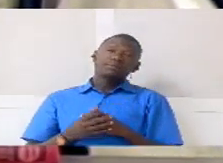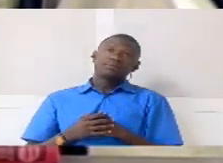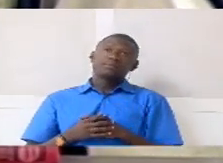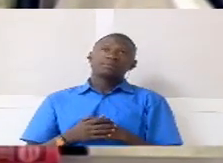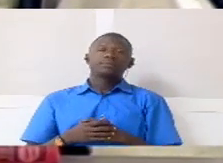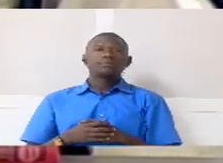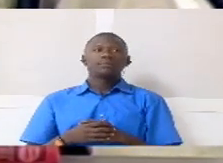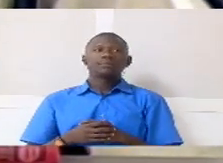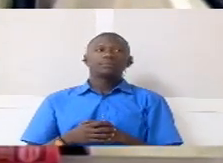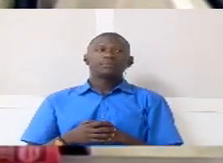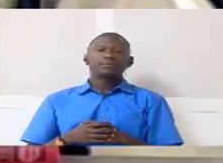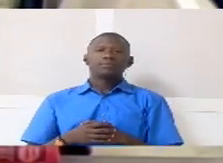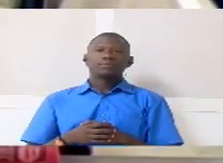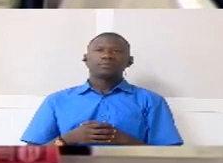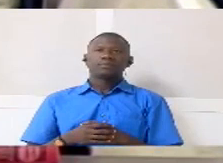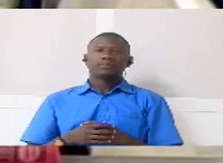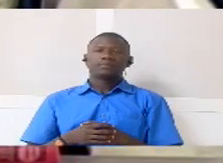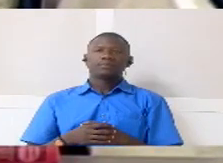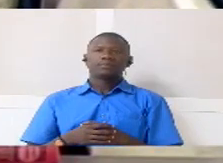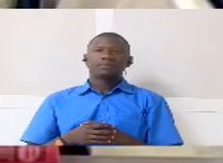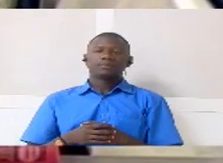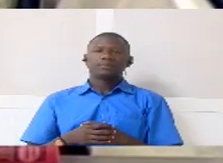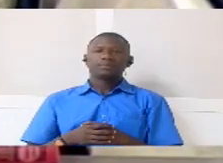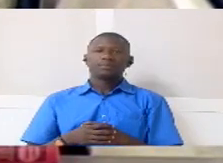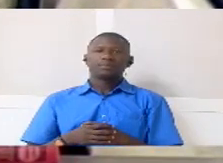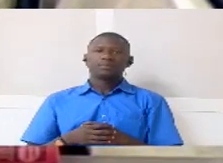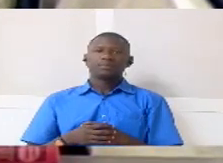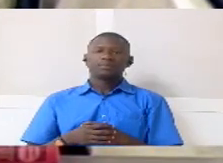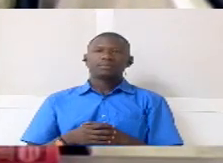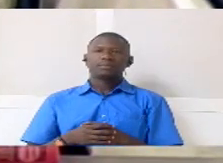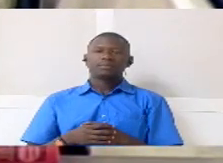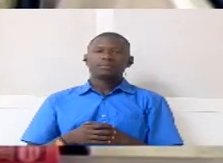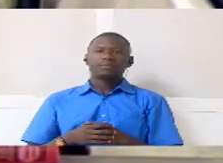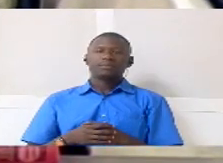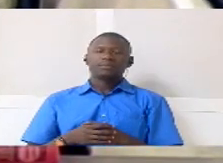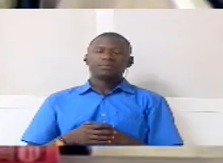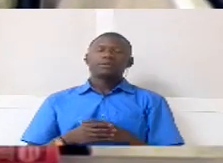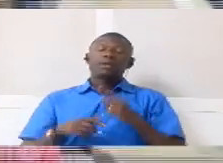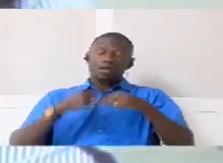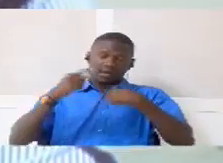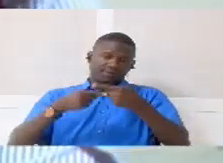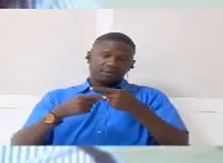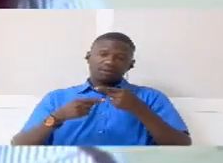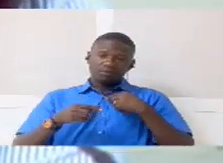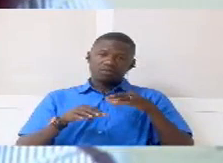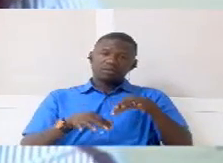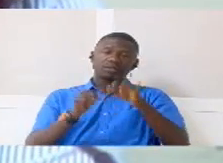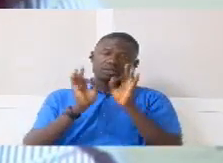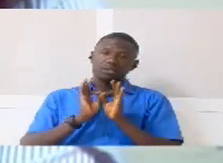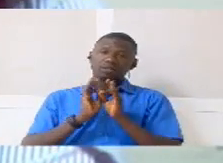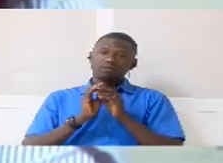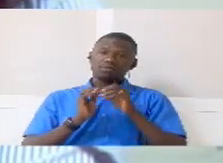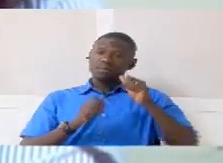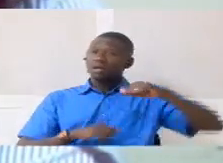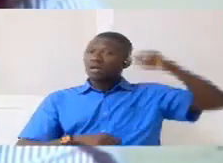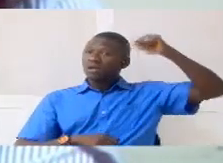Adult Literacy Kosla, WEC, World Evangelical Mission. After that, I was taken for an